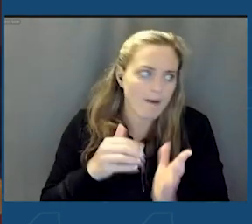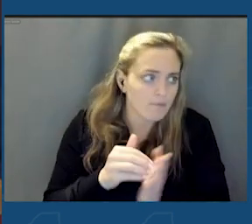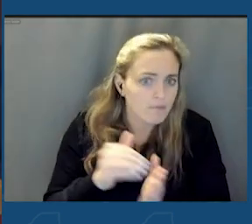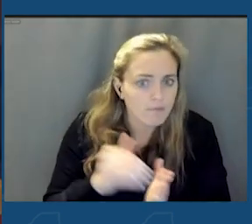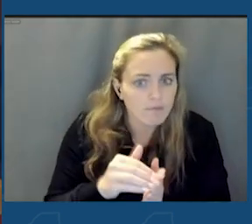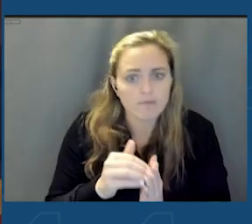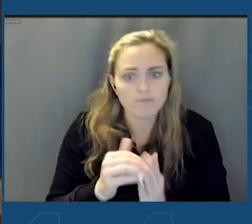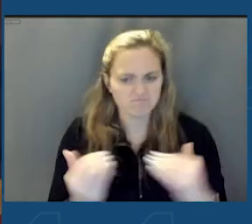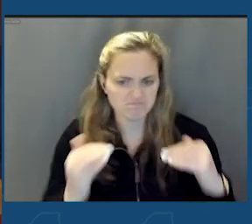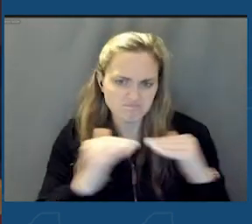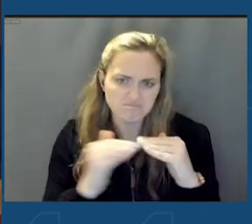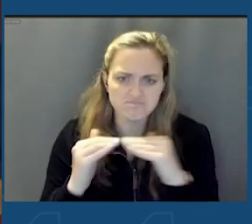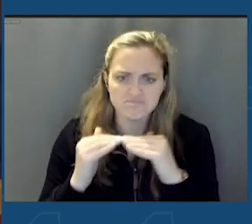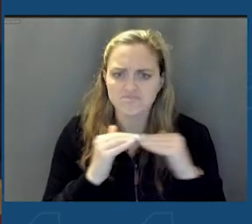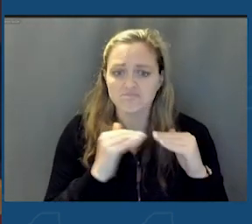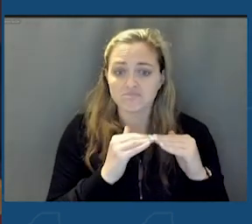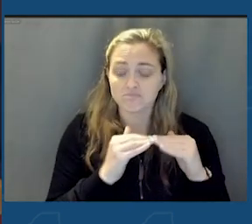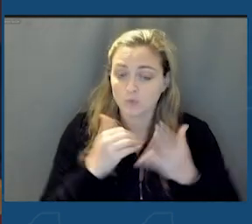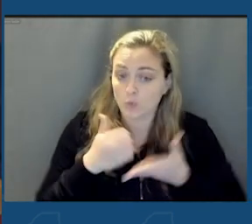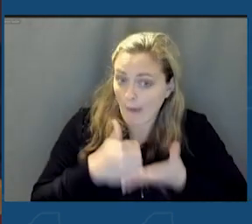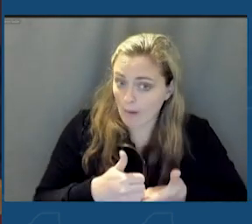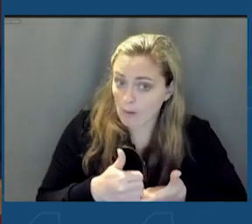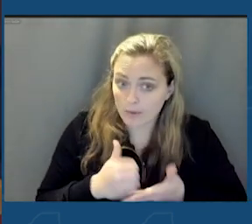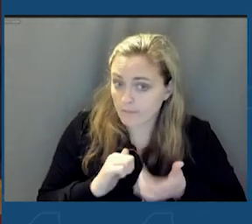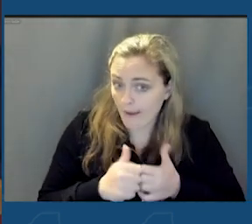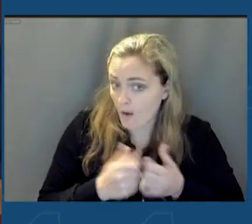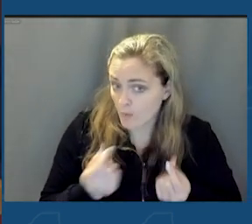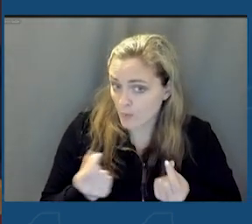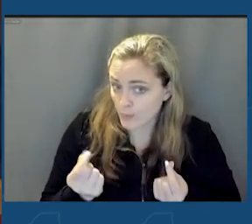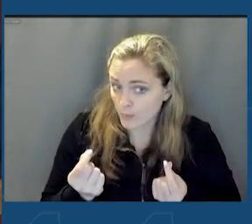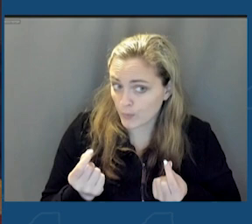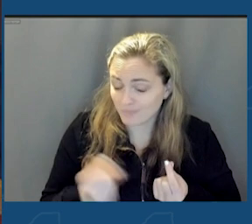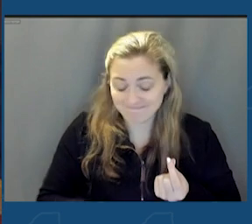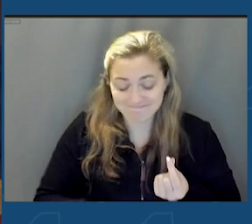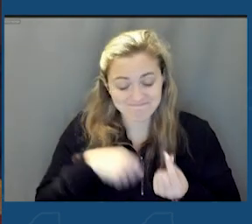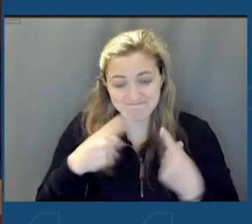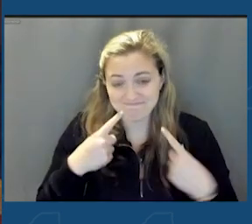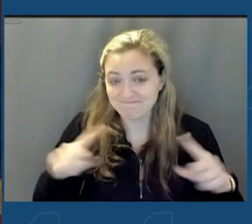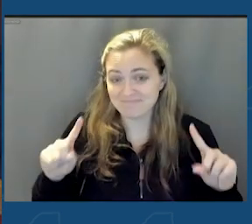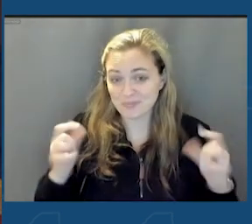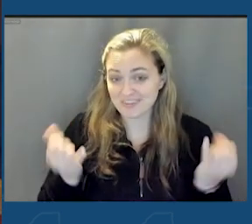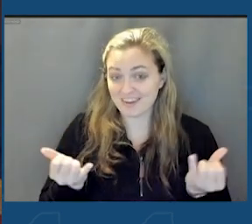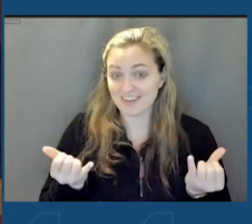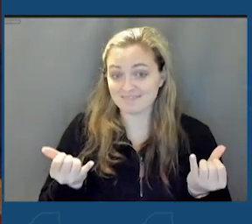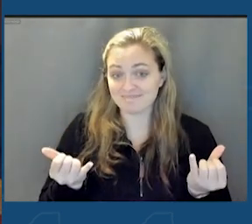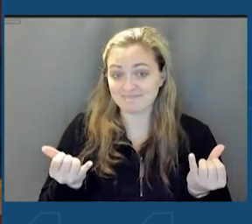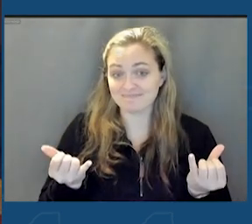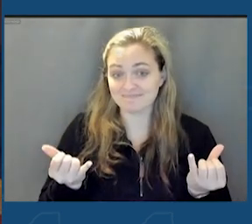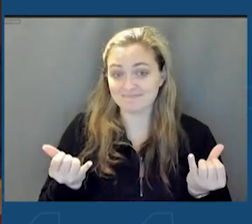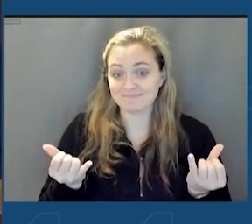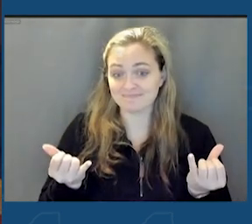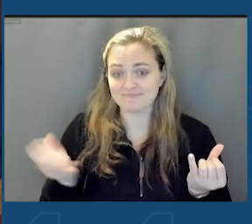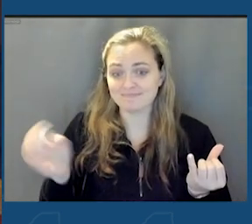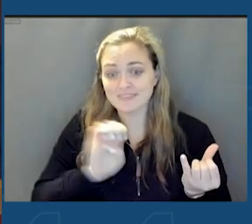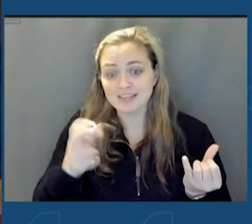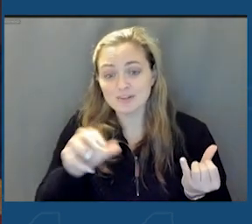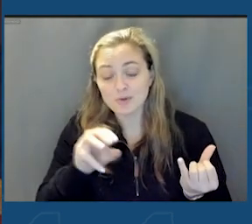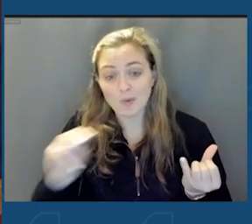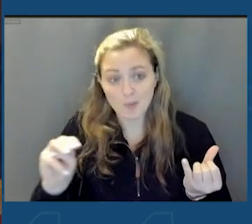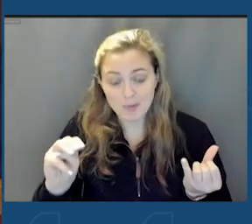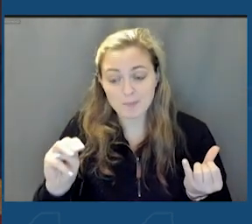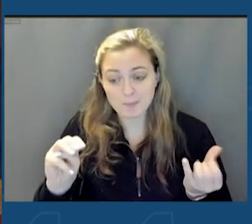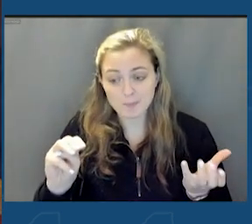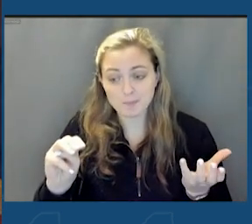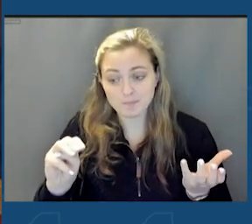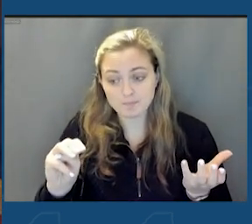field. So to help that effort, I'm proud to announce here today that East Harlem has